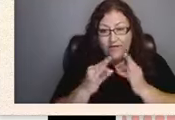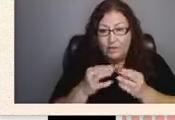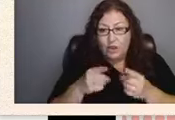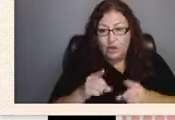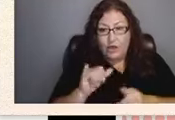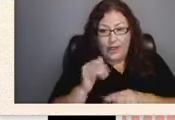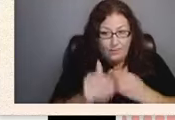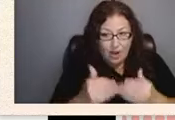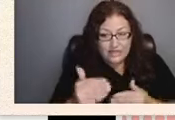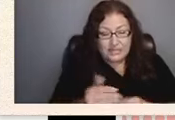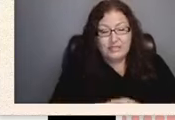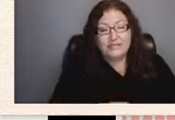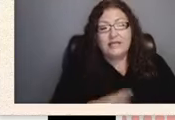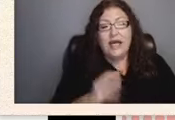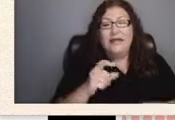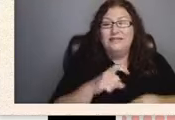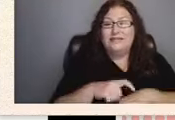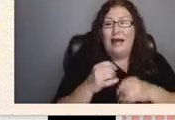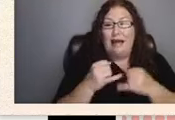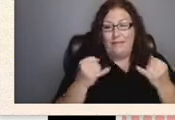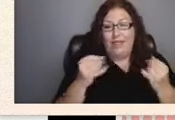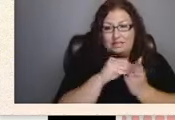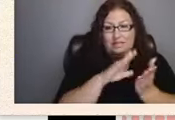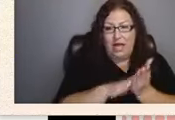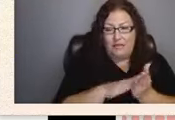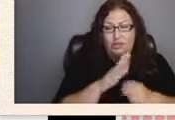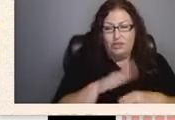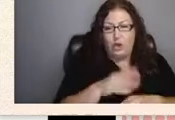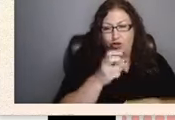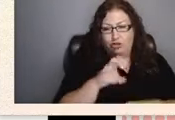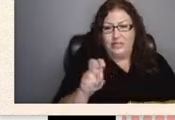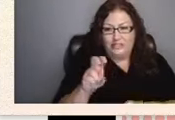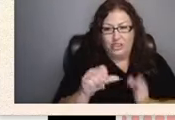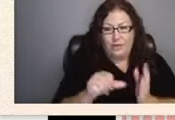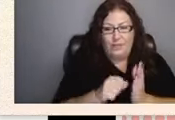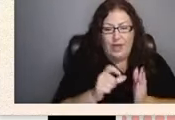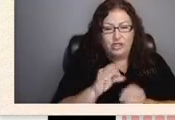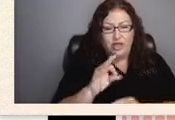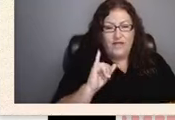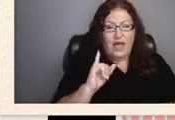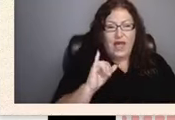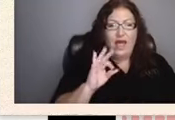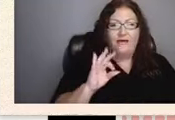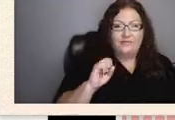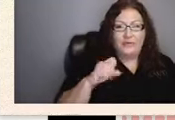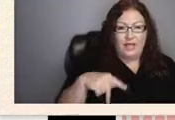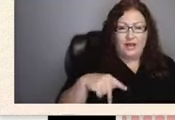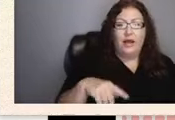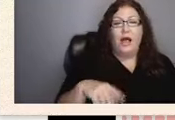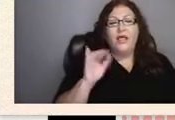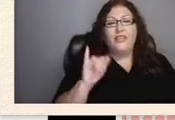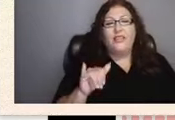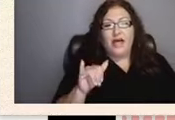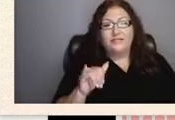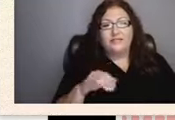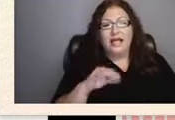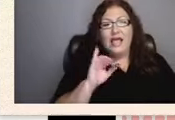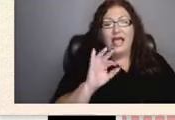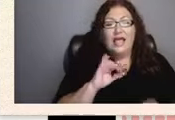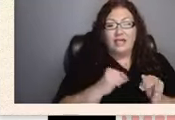and timelines documented on the transition page of the IFSP. And the IFSP is the Individualized Family Support